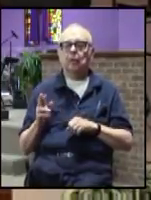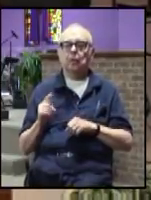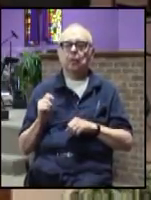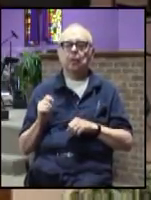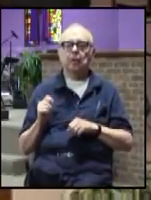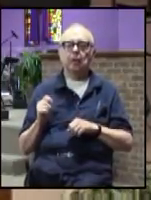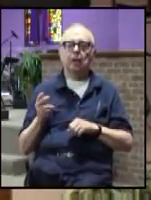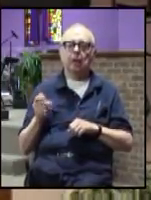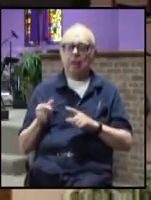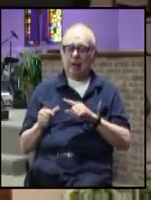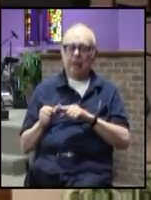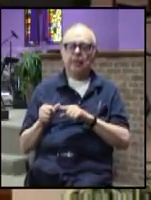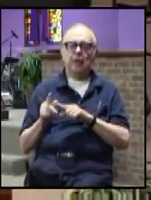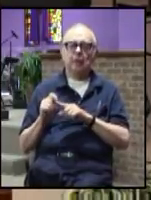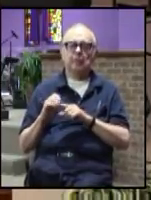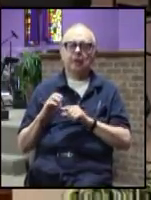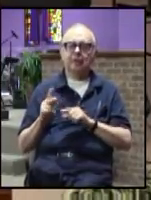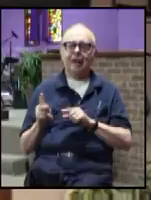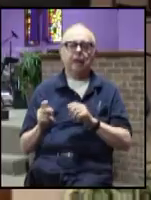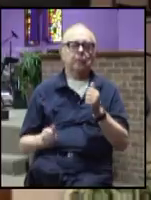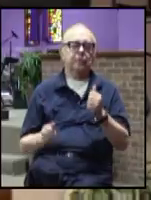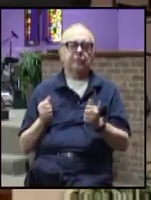or a thumbtack?